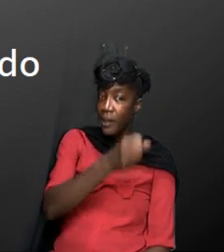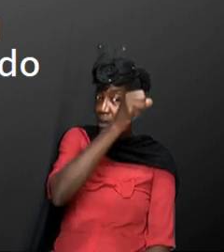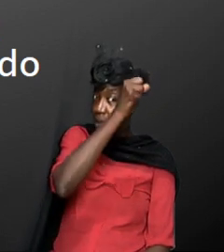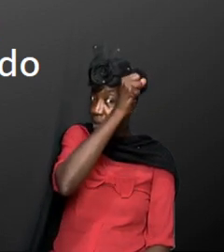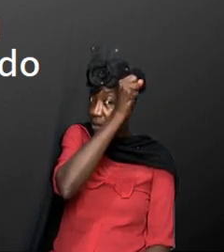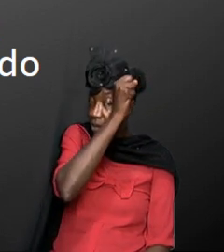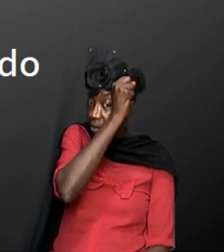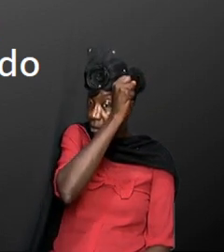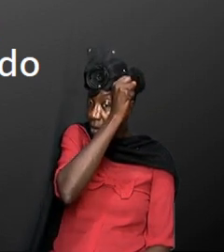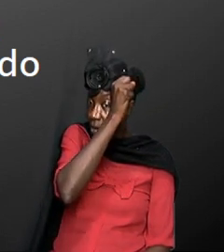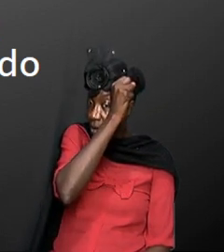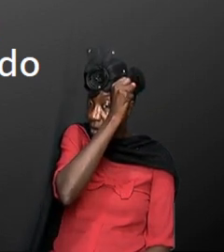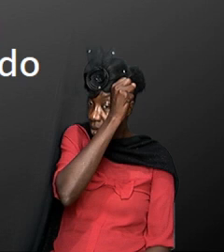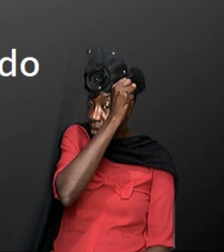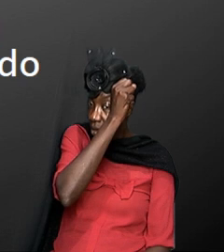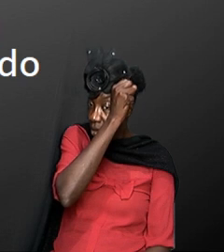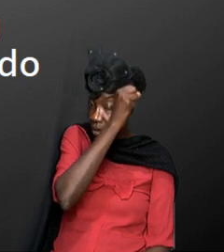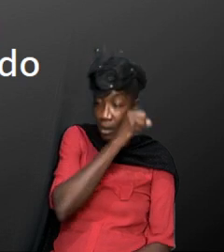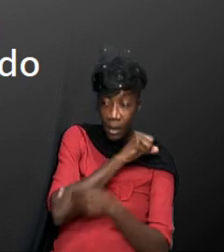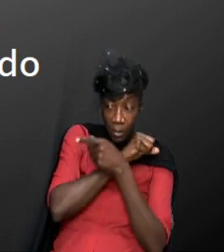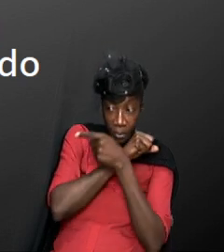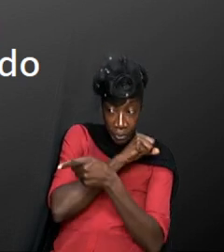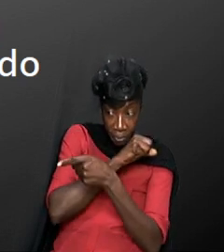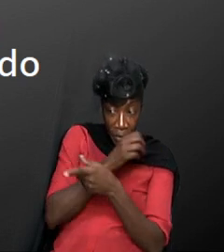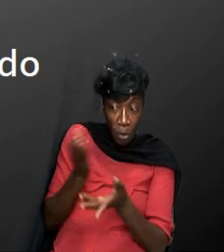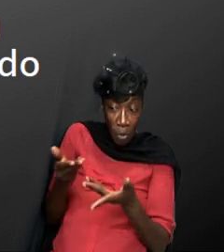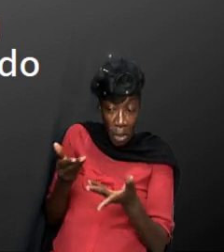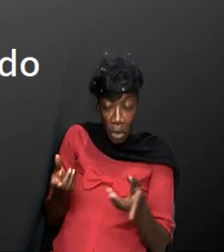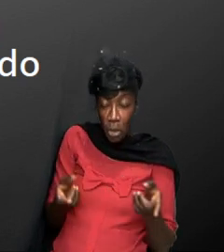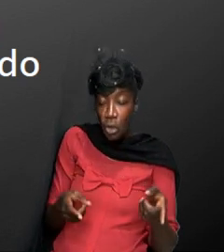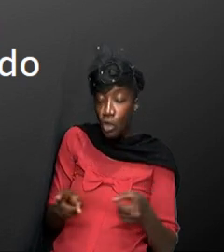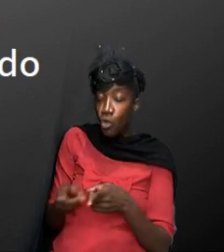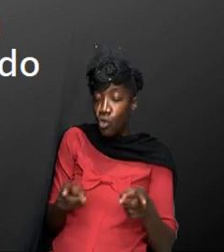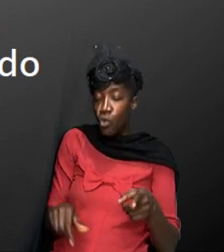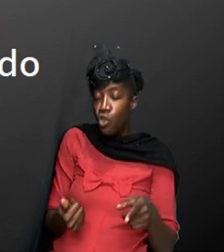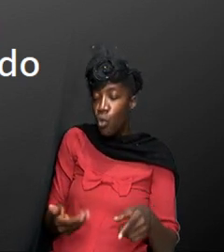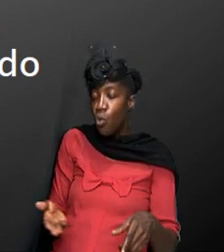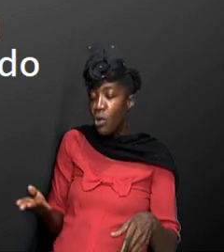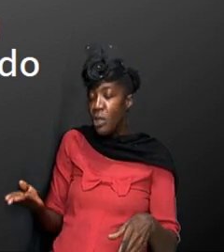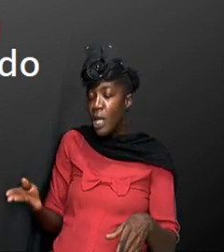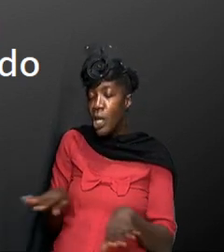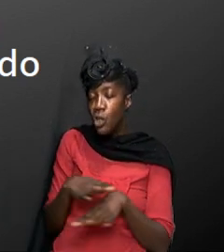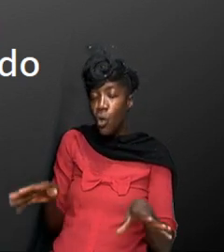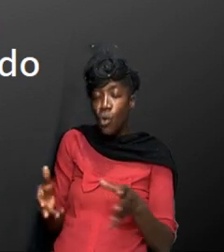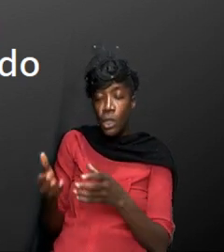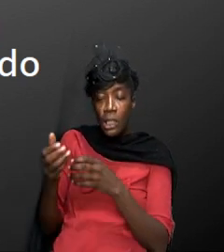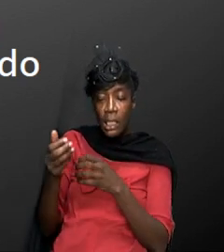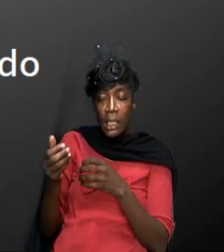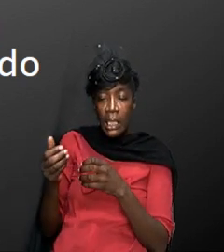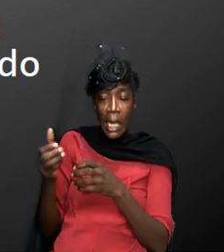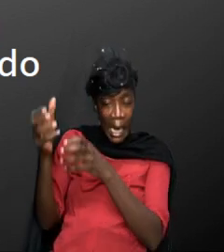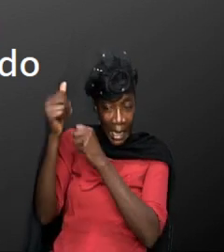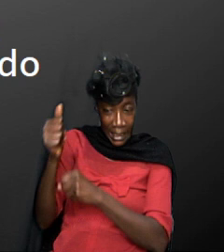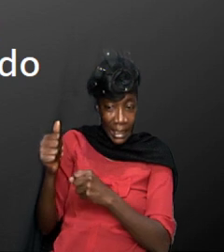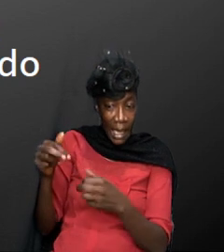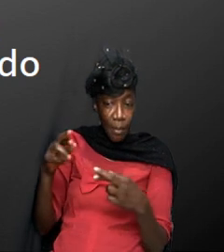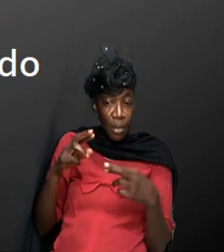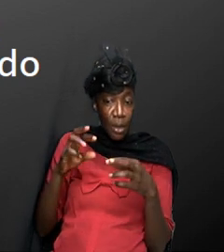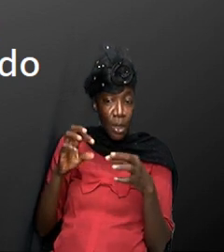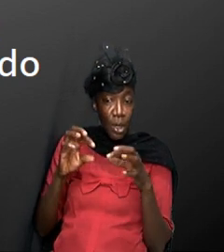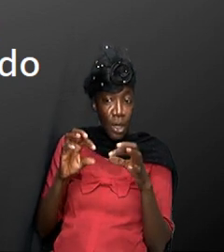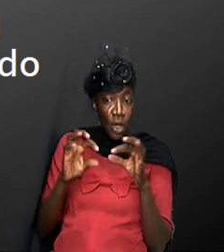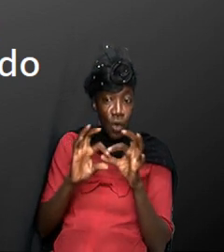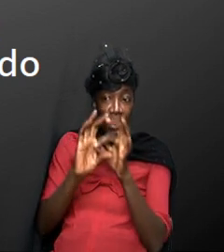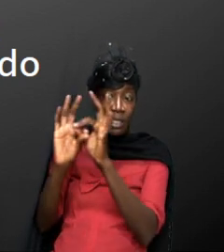wanted, after a time, to do his own thing, would not accept responsibility for